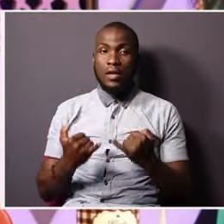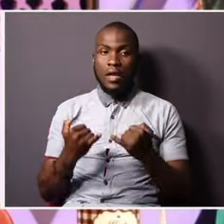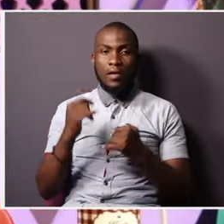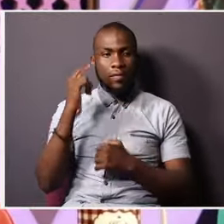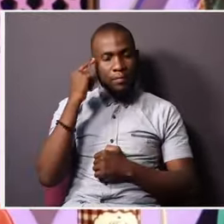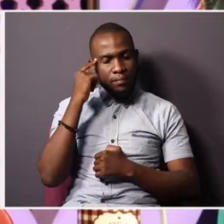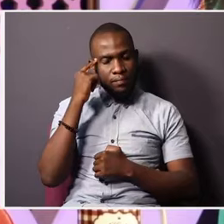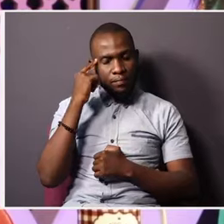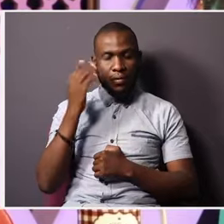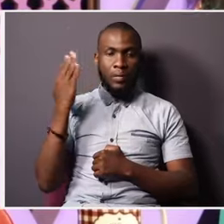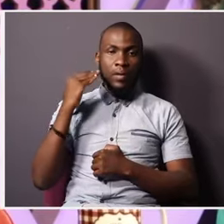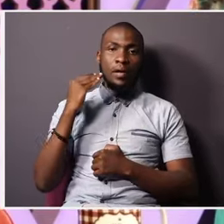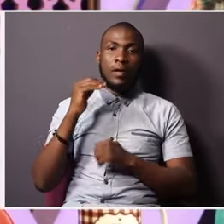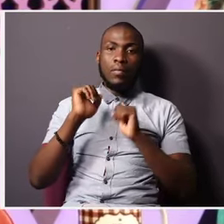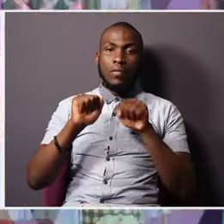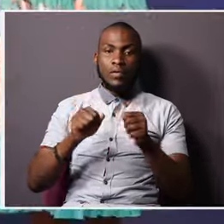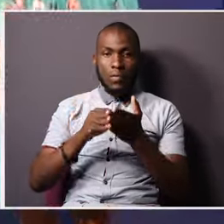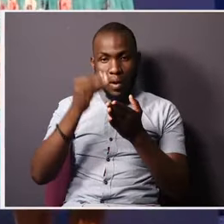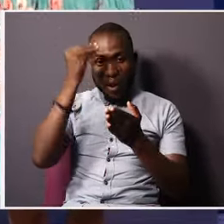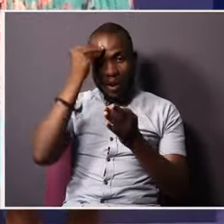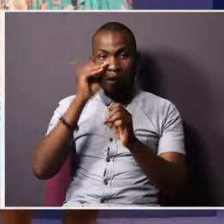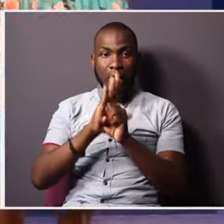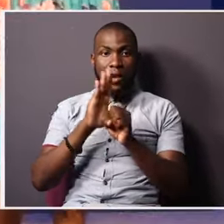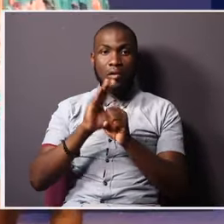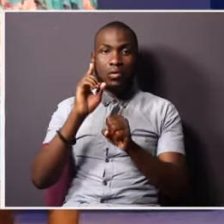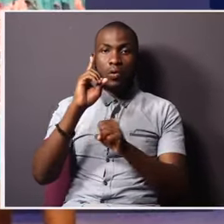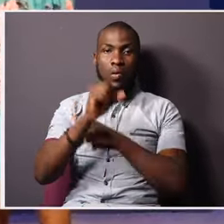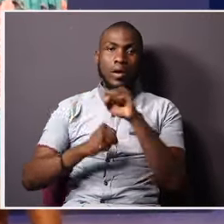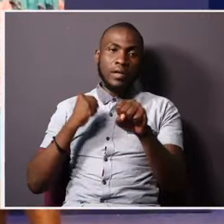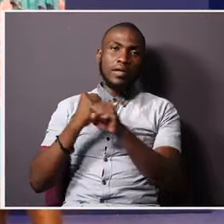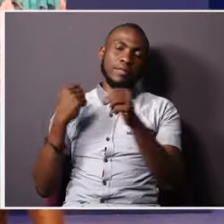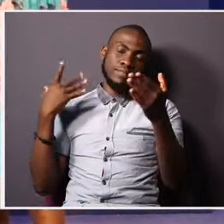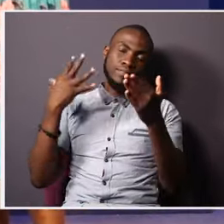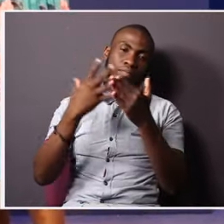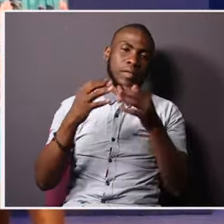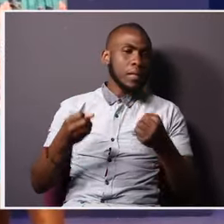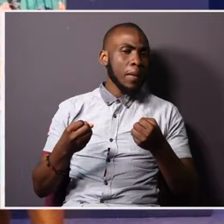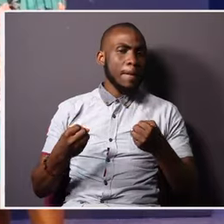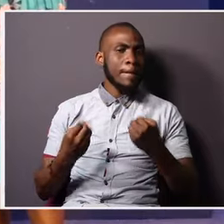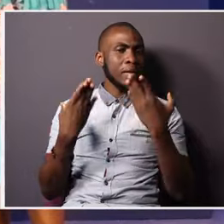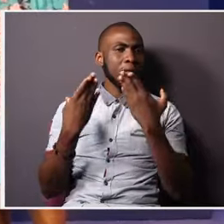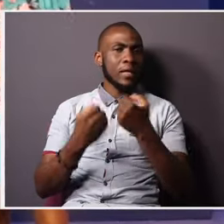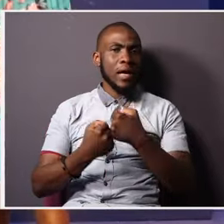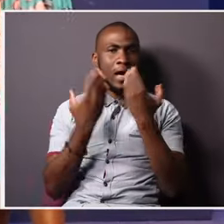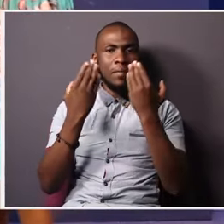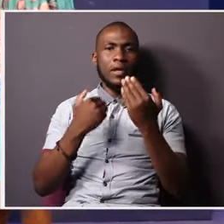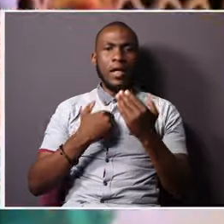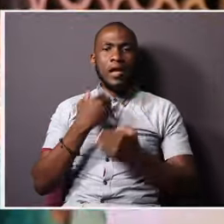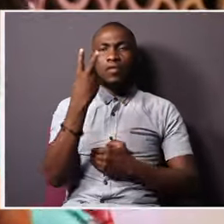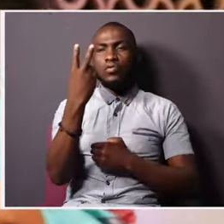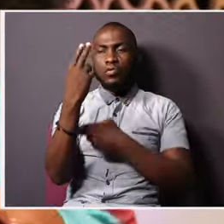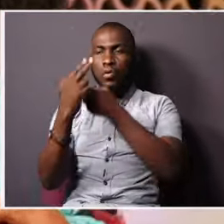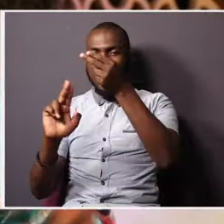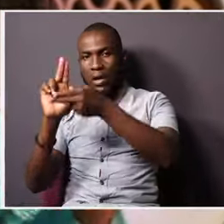now a time to look back. Indeed. Surely we can learn a lot from 1 year. We can. There's so many things that have happened. I'm looking forward to that. We have